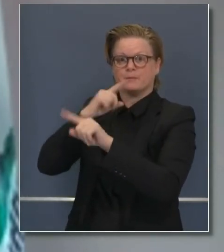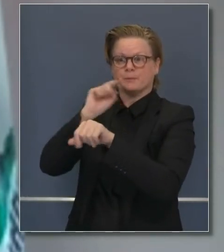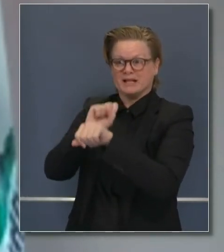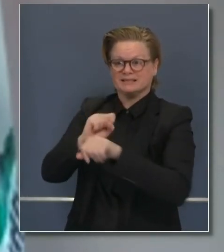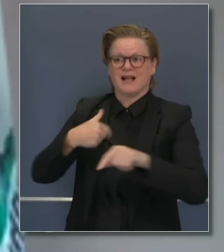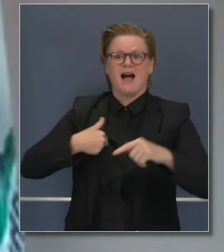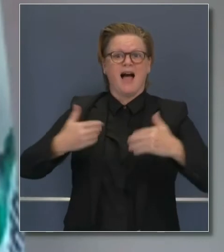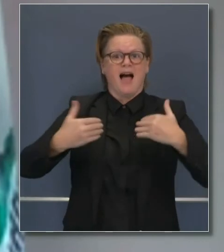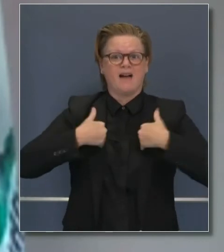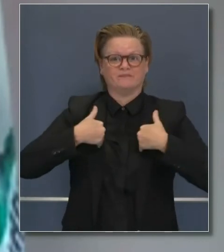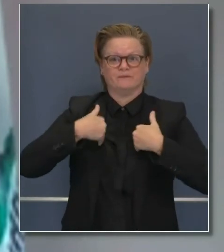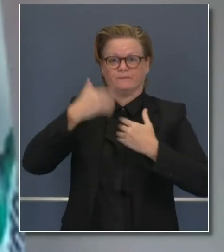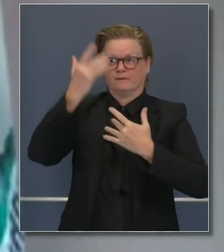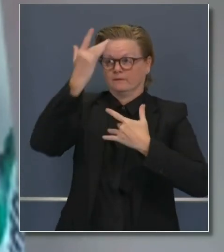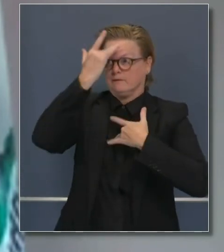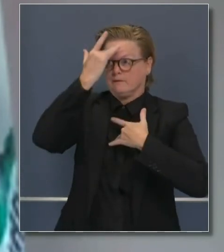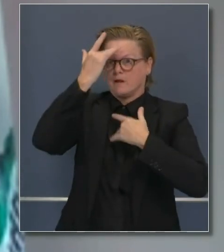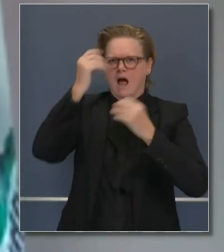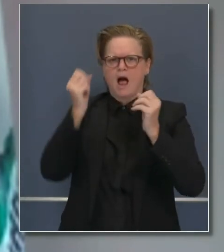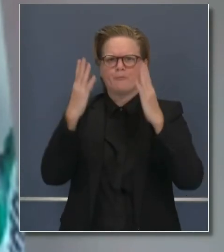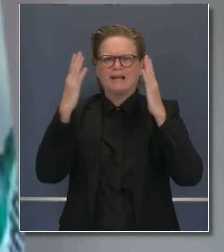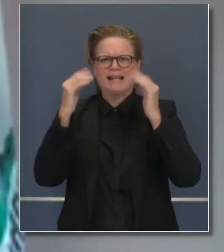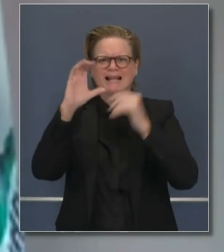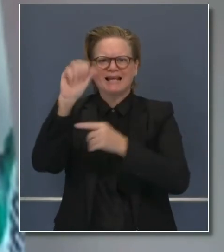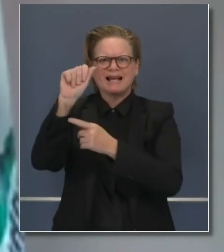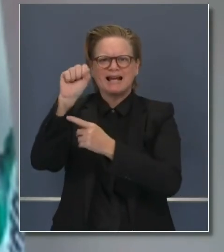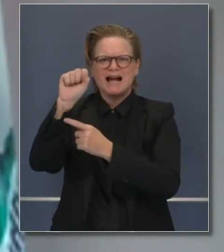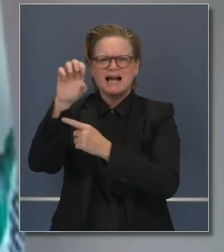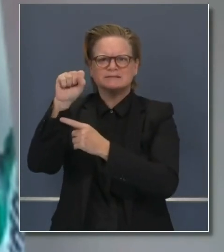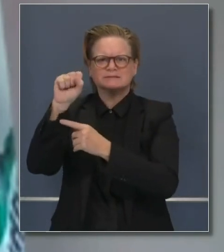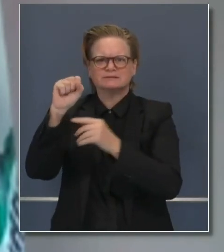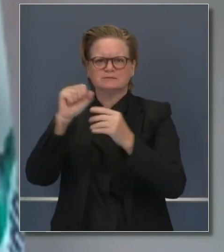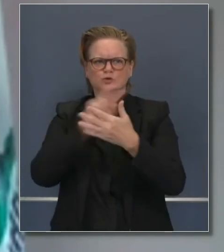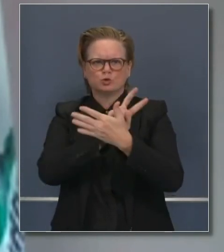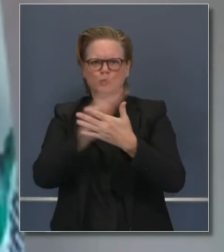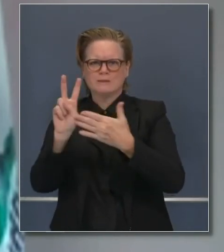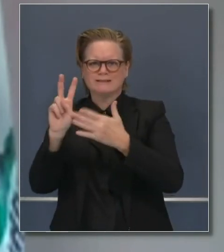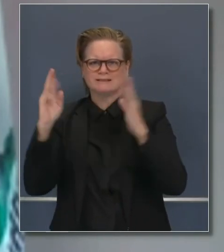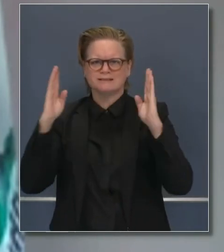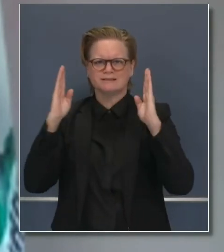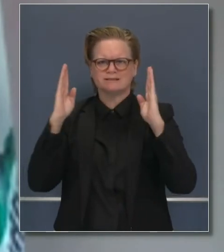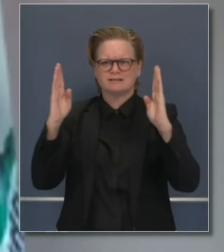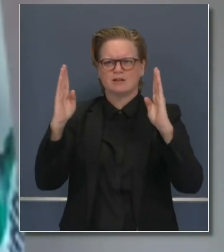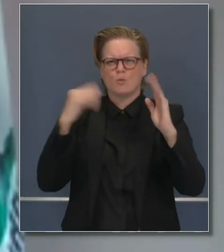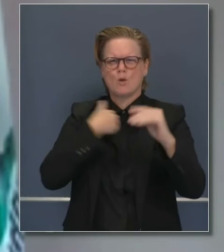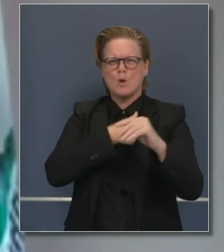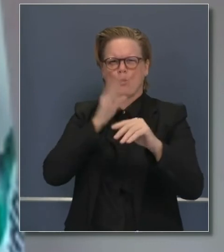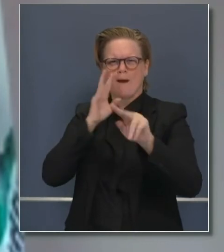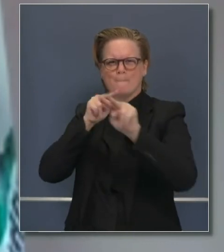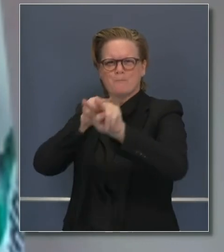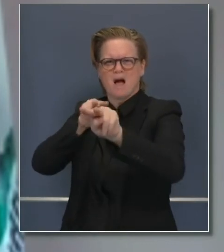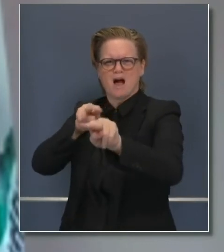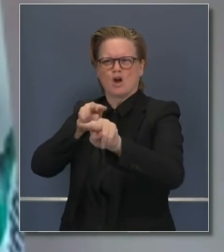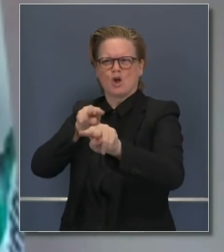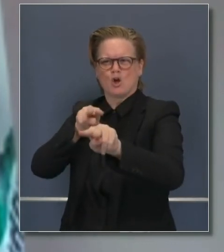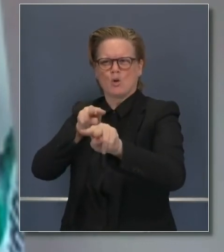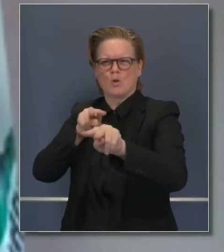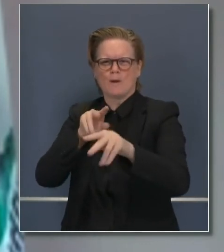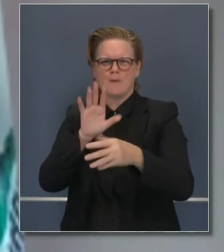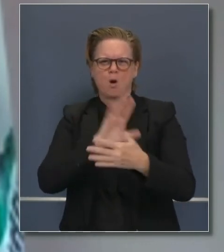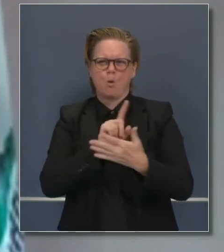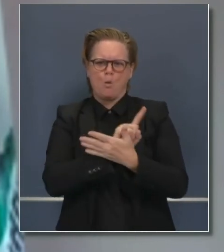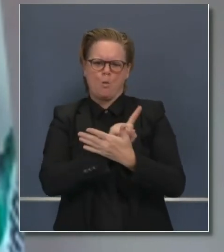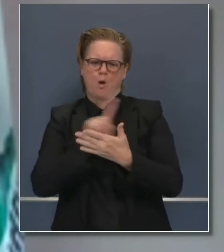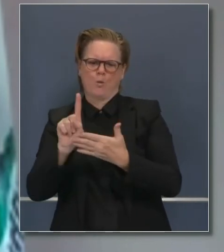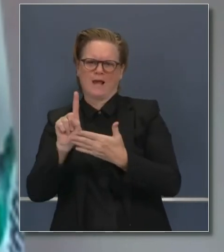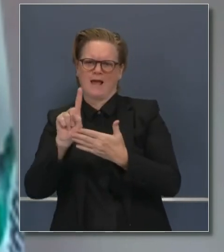And then within about a week and a half, we start to see individuals who are hospitalized go into the intensive